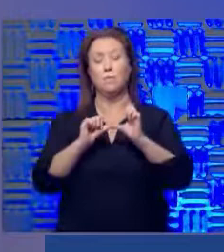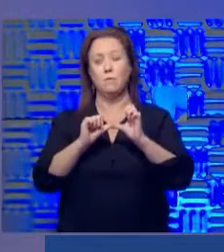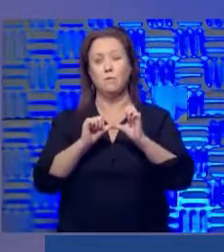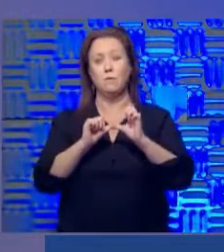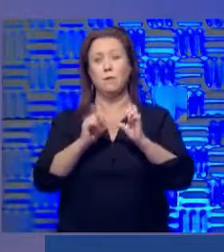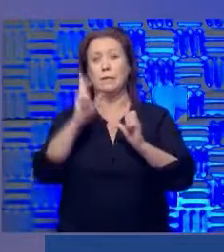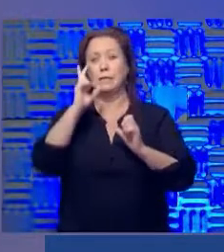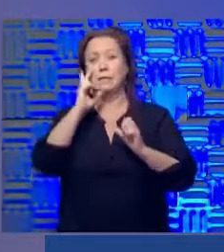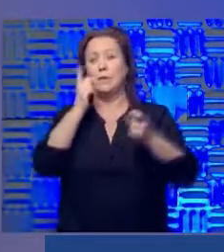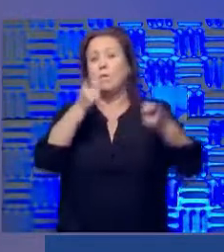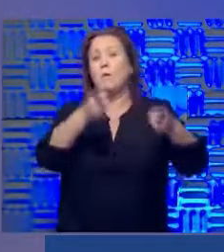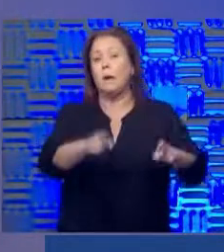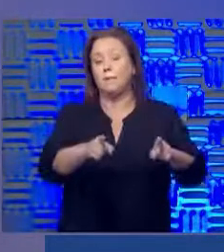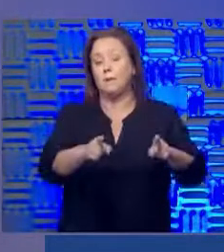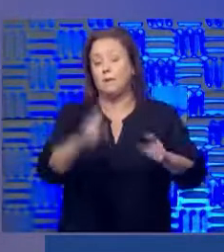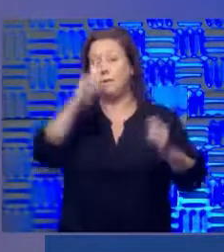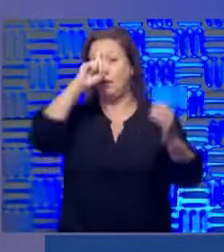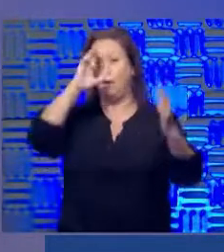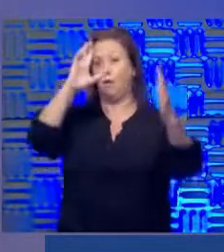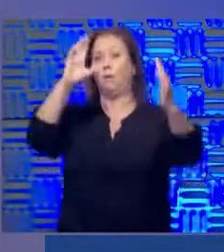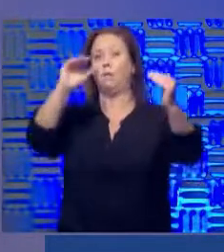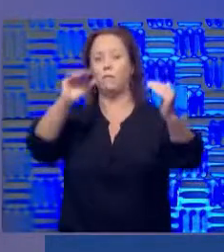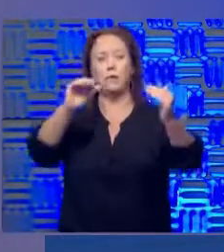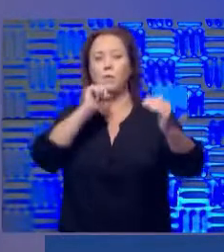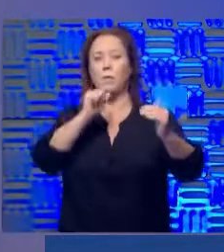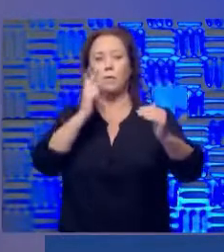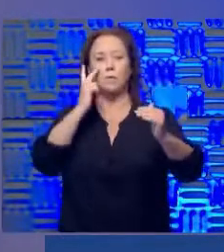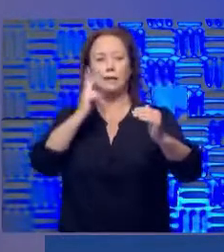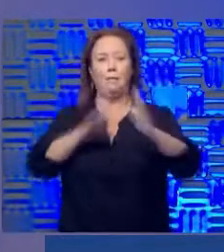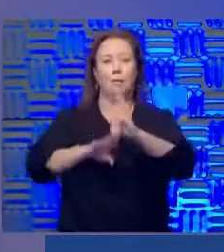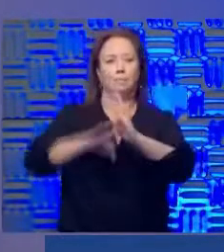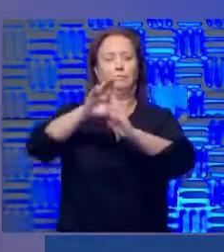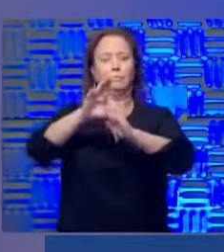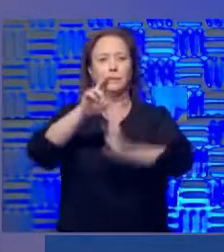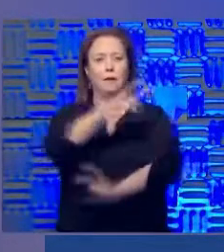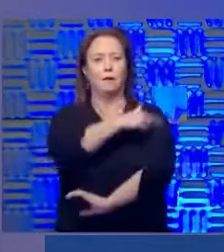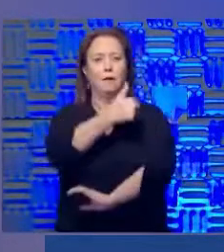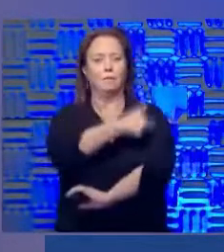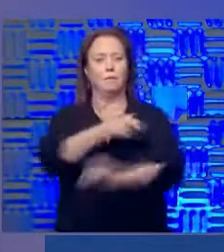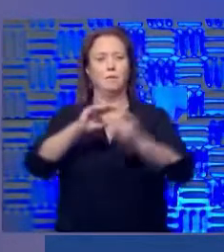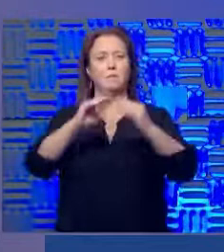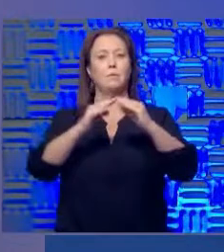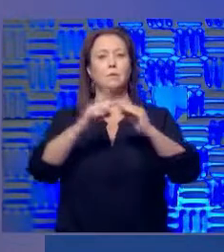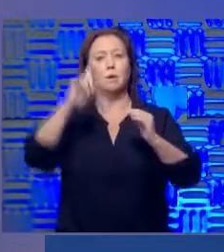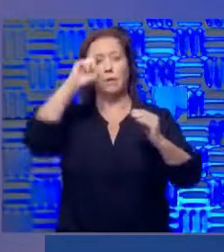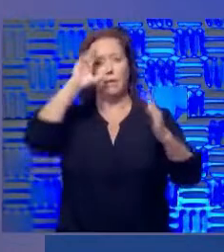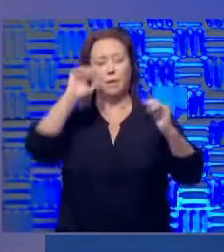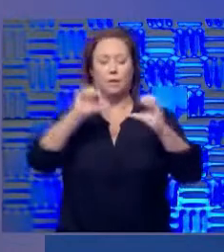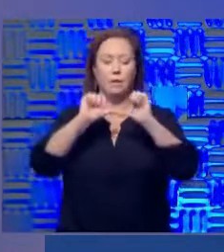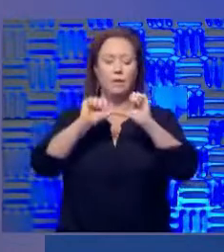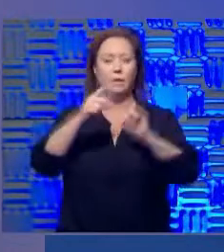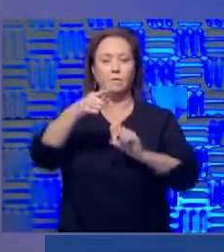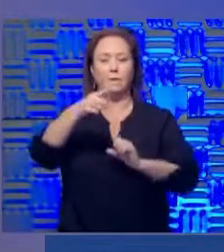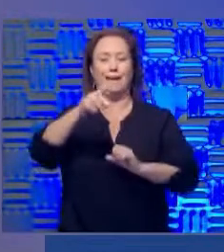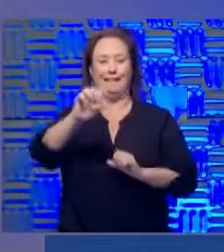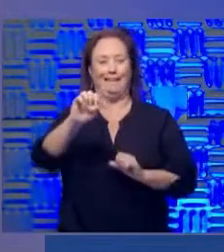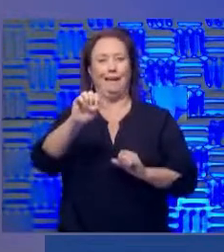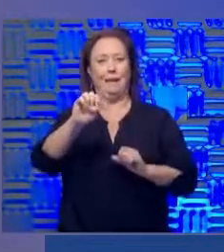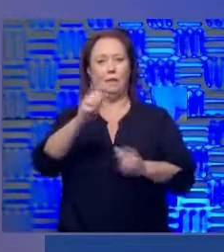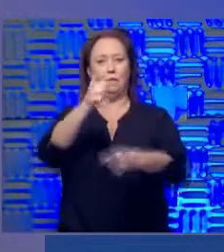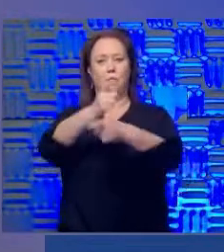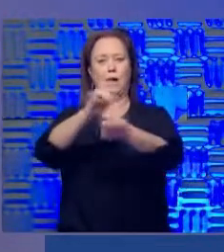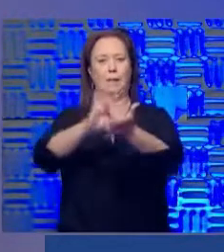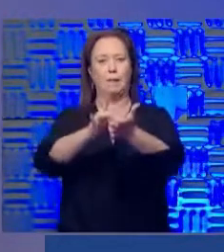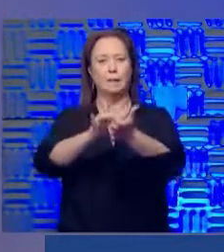and see what happens. Hopefully we won't have the hospitalizations and the surge, and hopefully we'll continue to have PPE and the right medications and